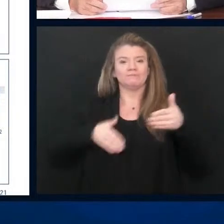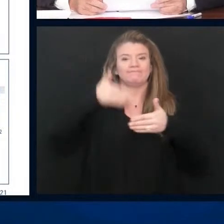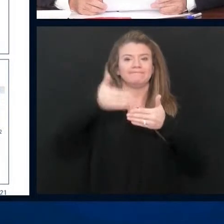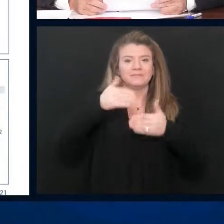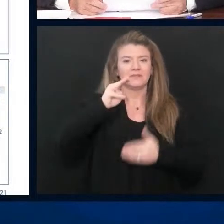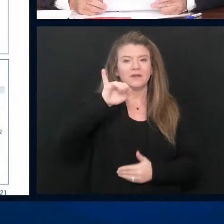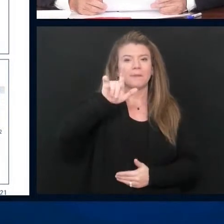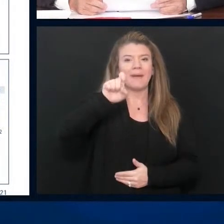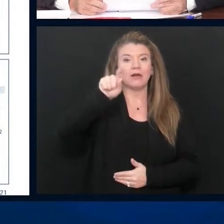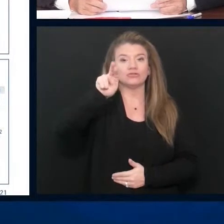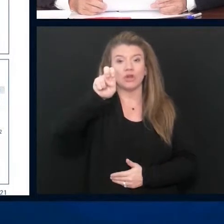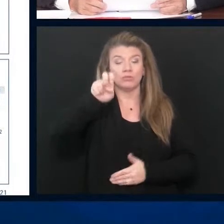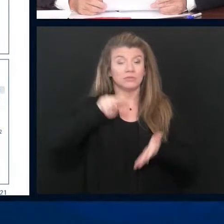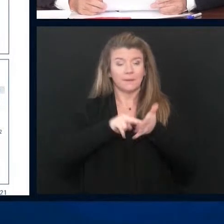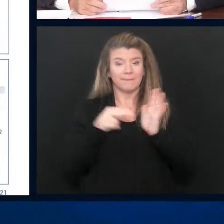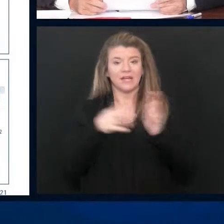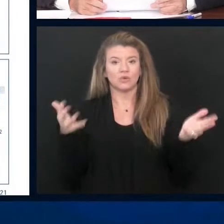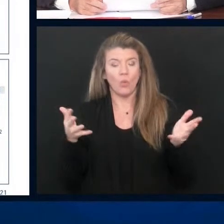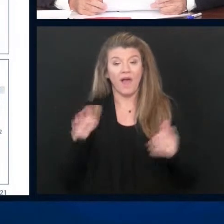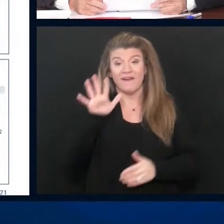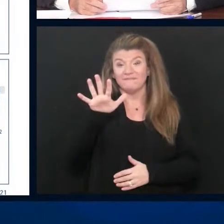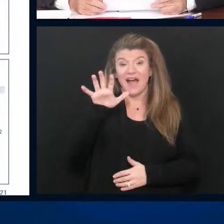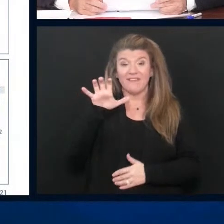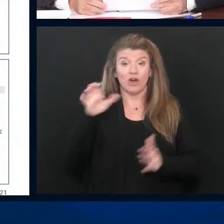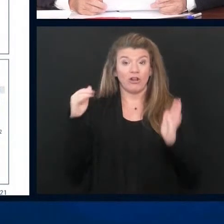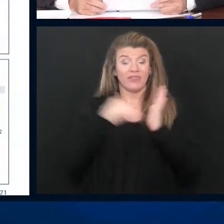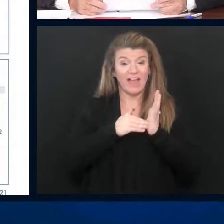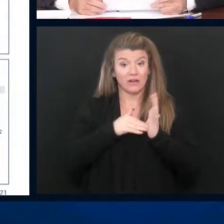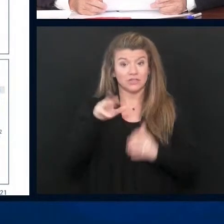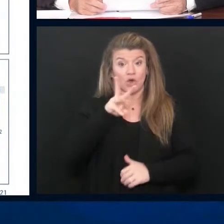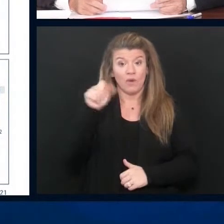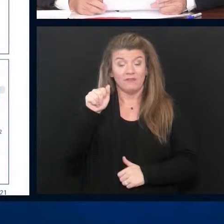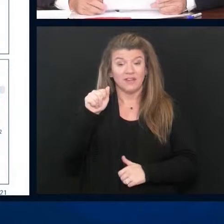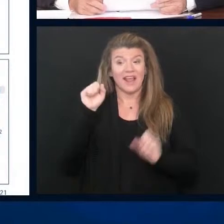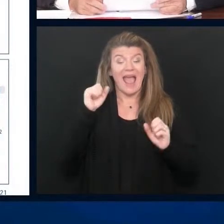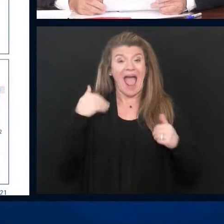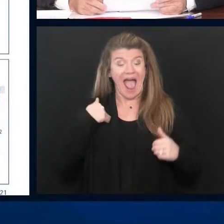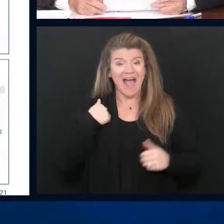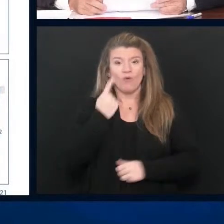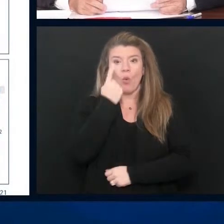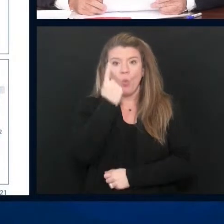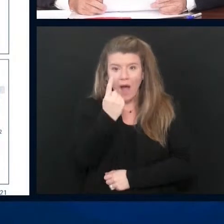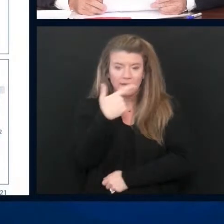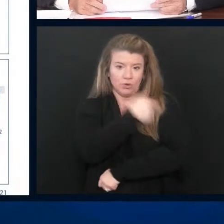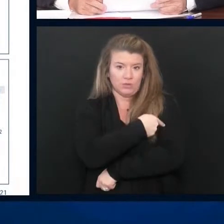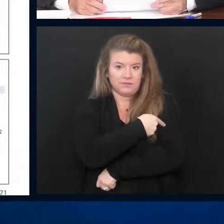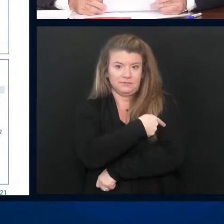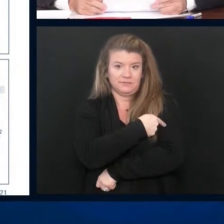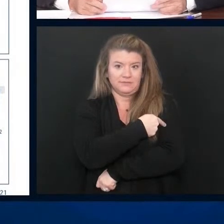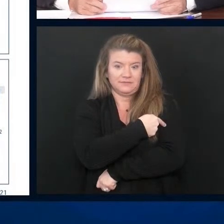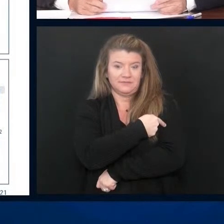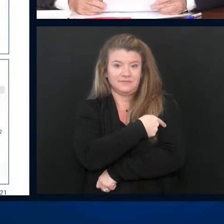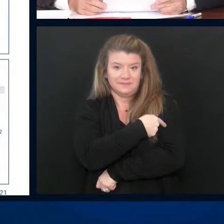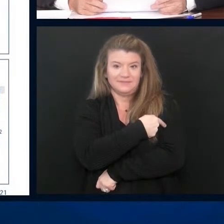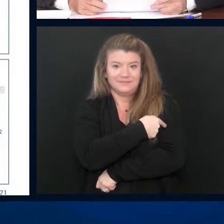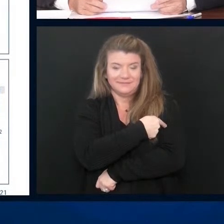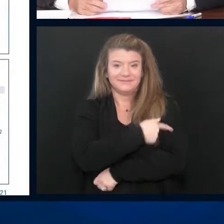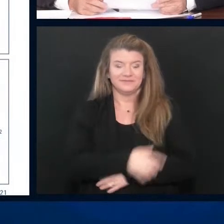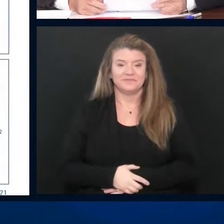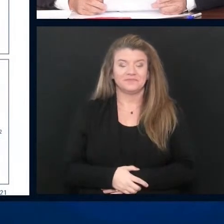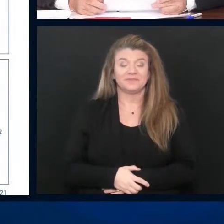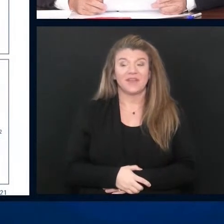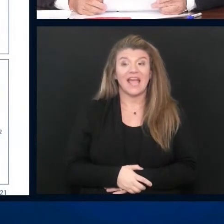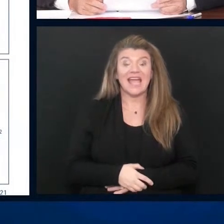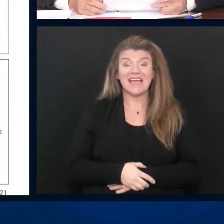where 500,000 West Virginians have been given at least 1 dose. And